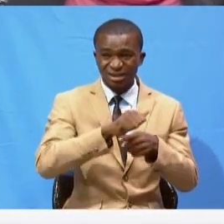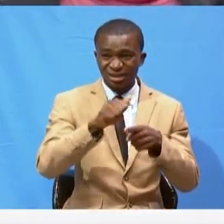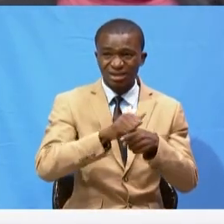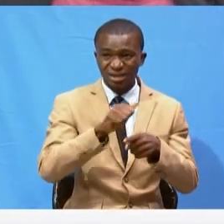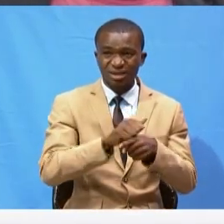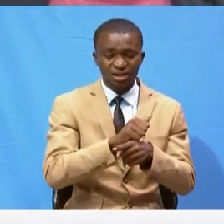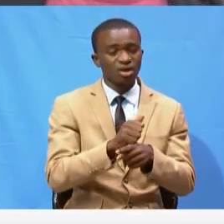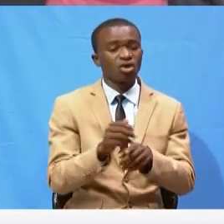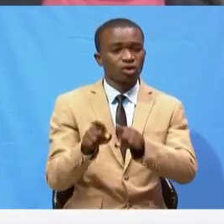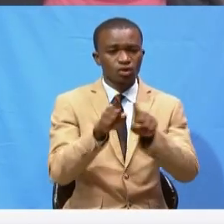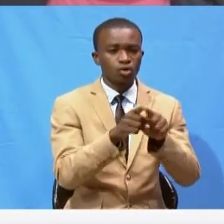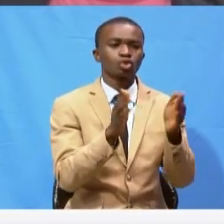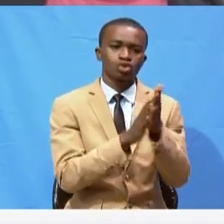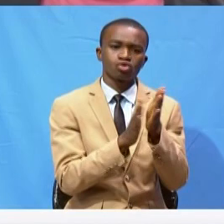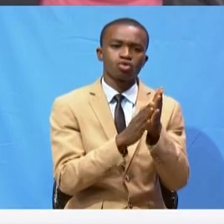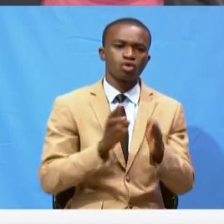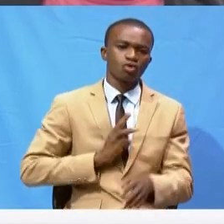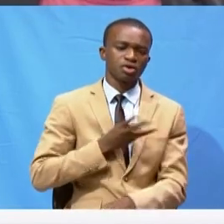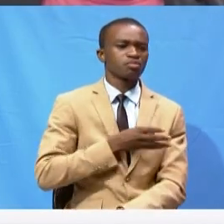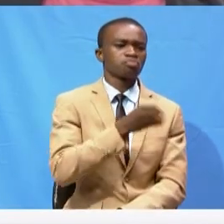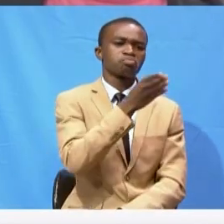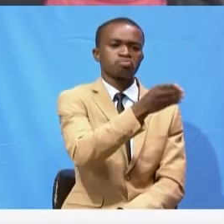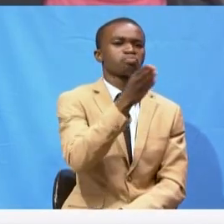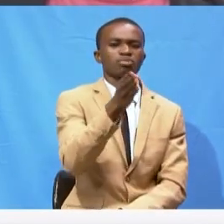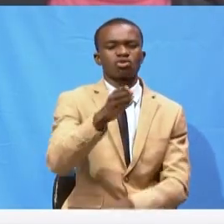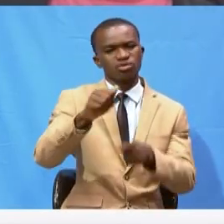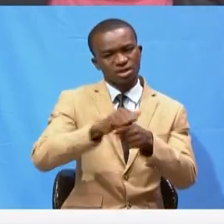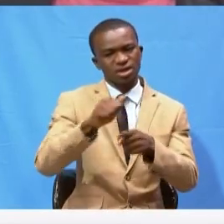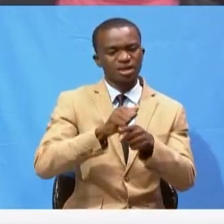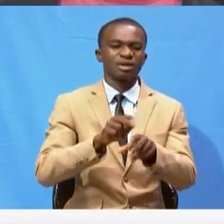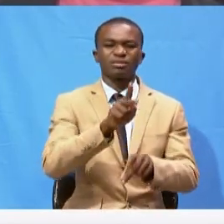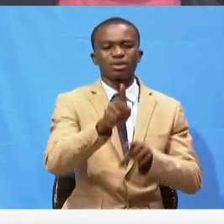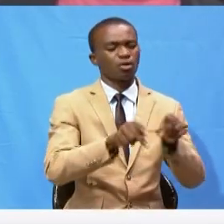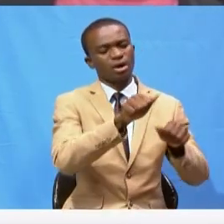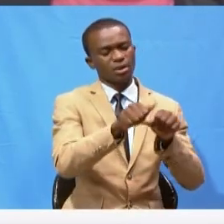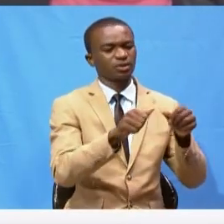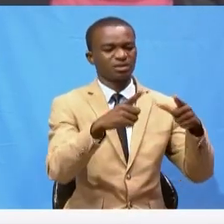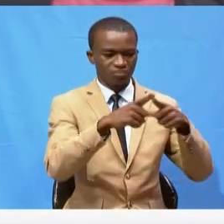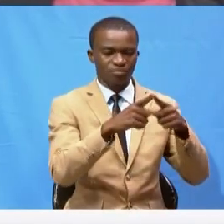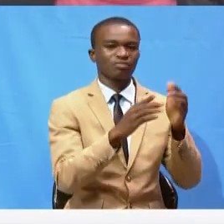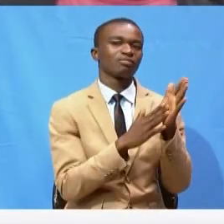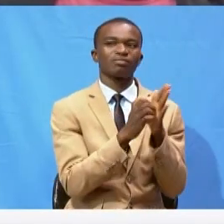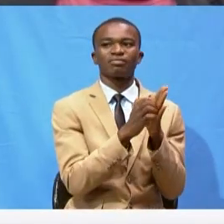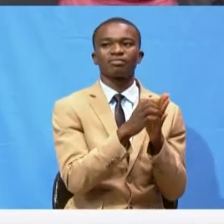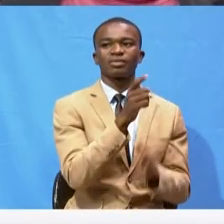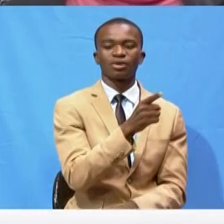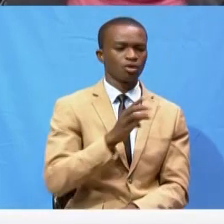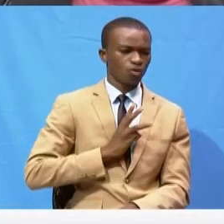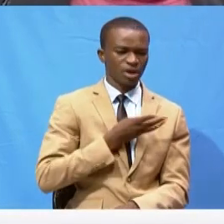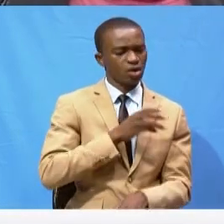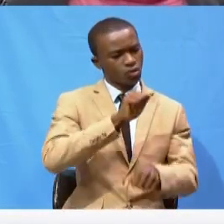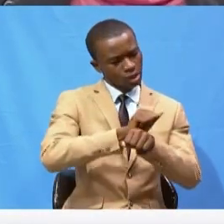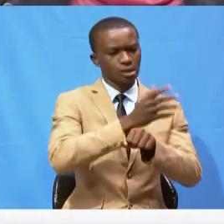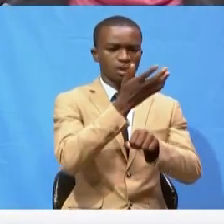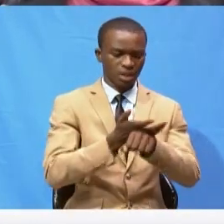included the schools. So it's like now, we are working hand in hand with them, information is being shared. So that's why maybe when it comes to school